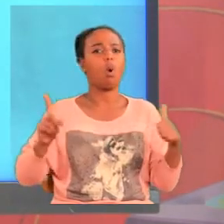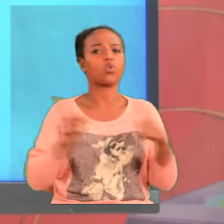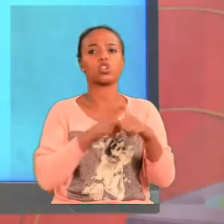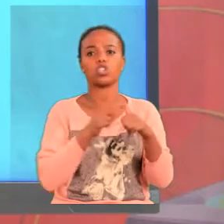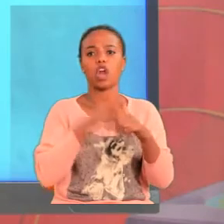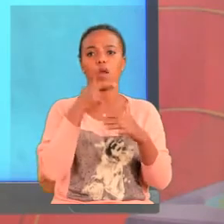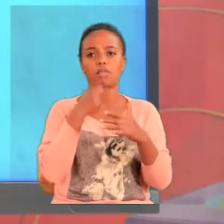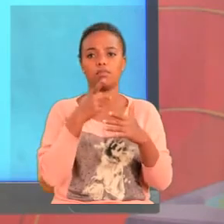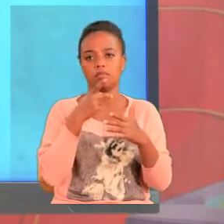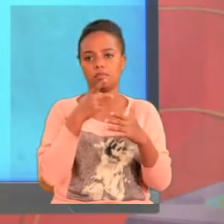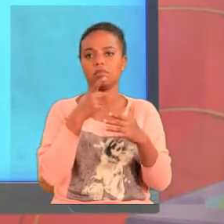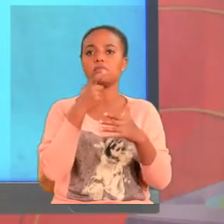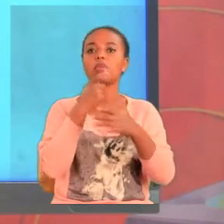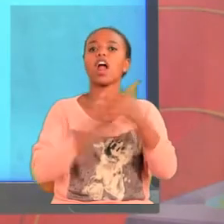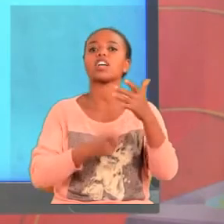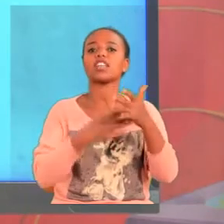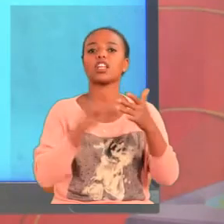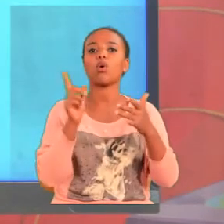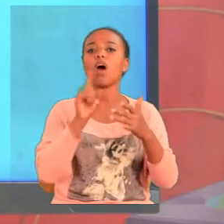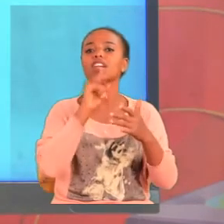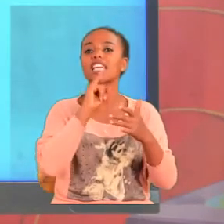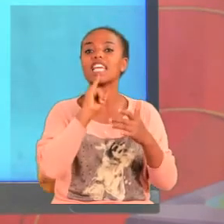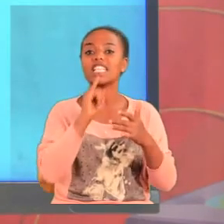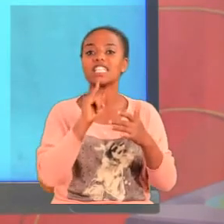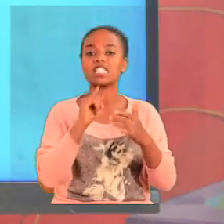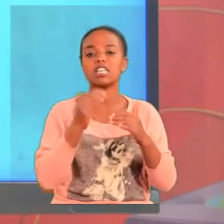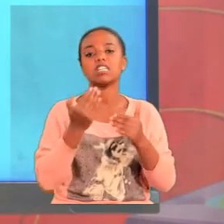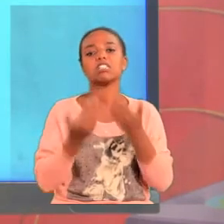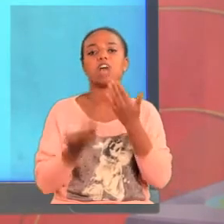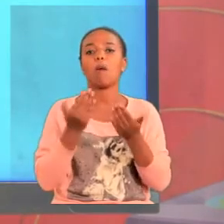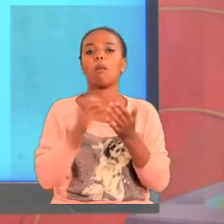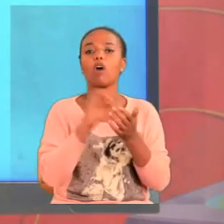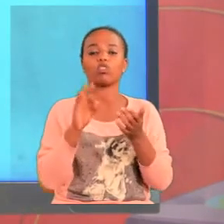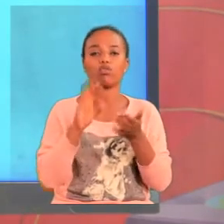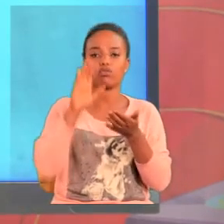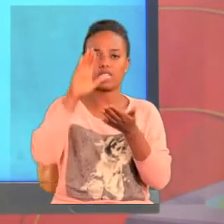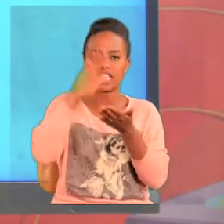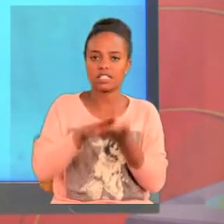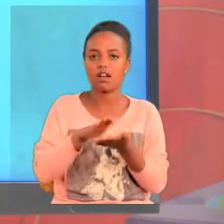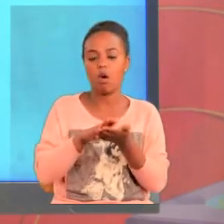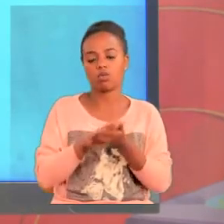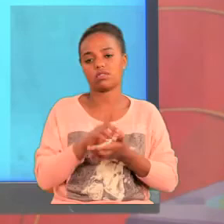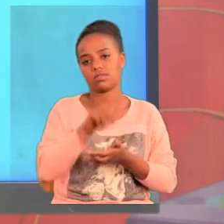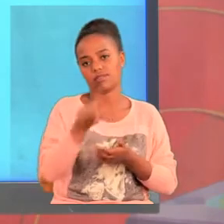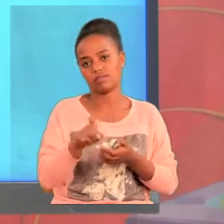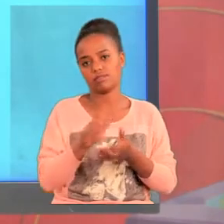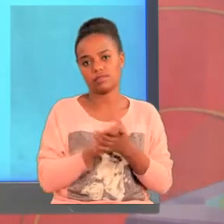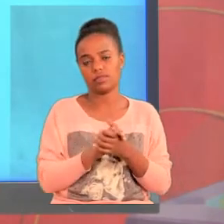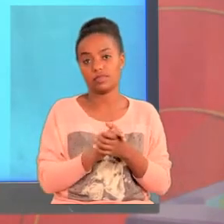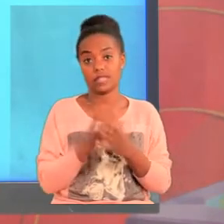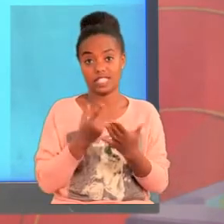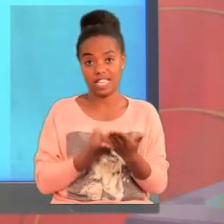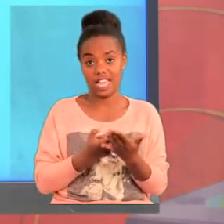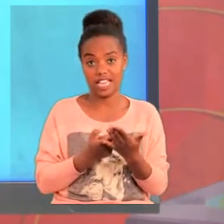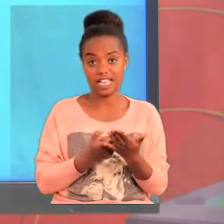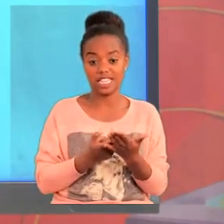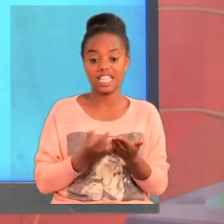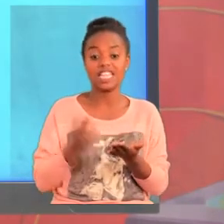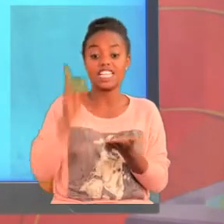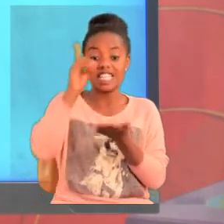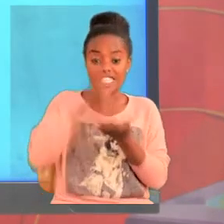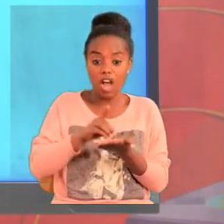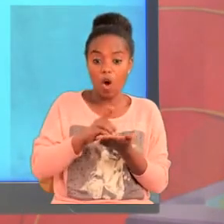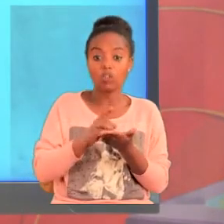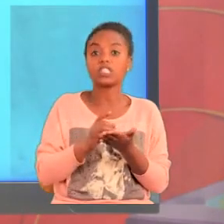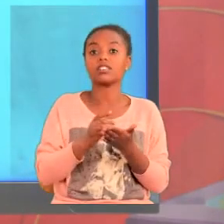and what is the amount of discount? So here the discounted sale price